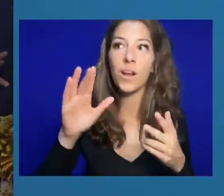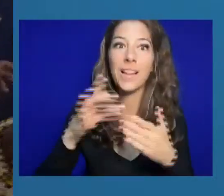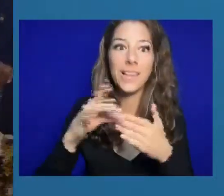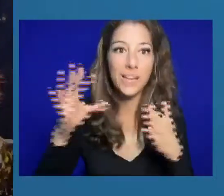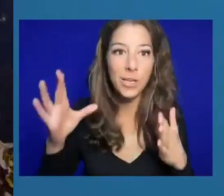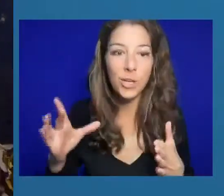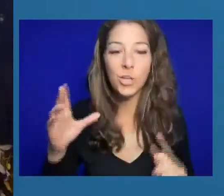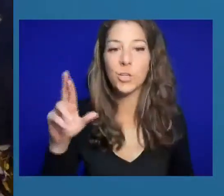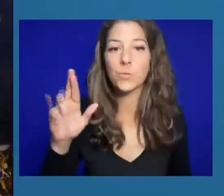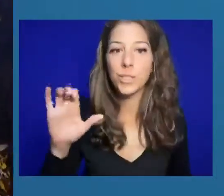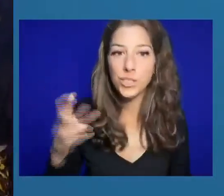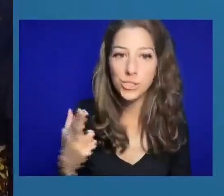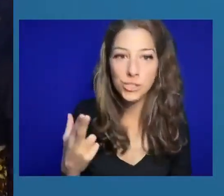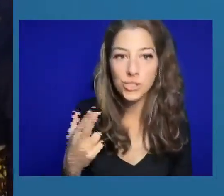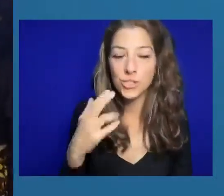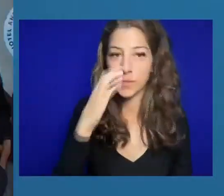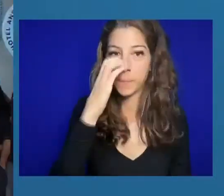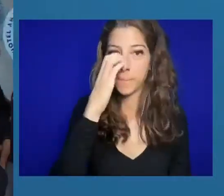Rich,